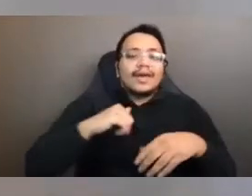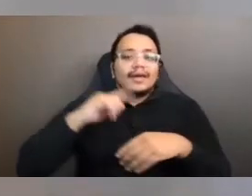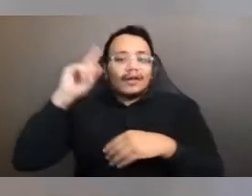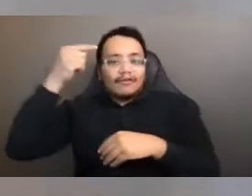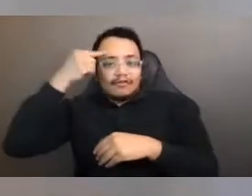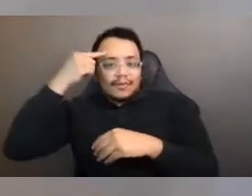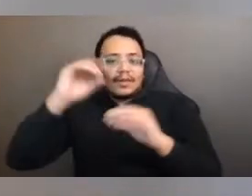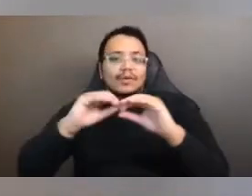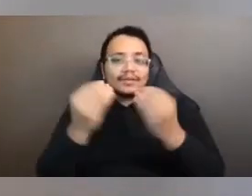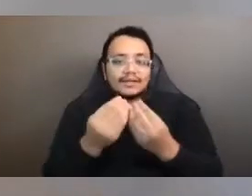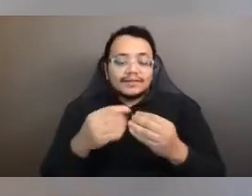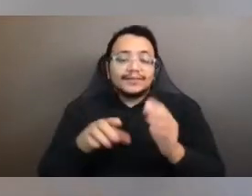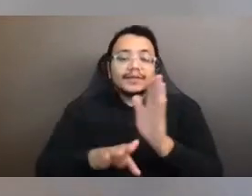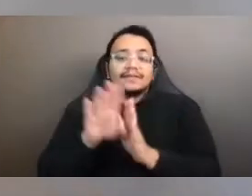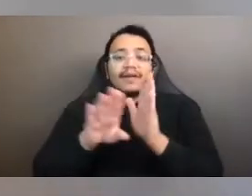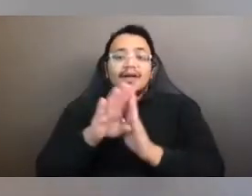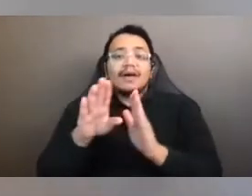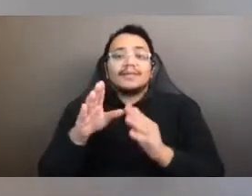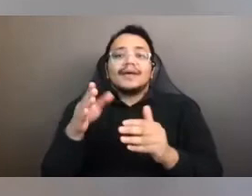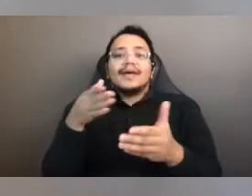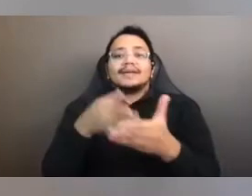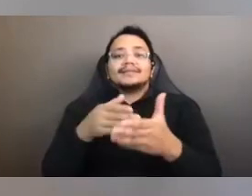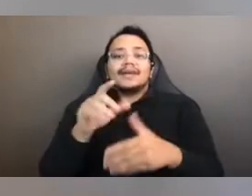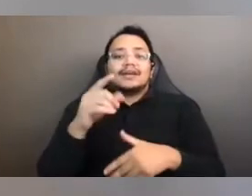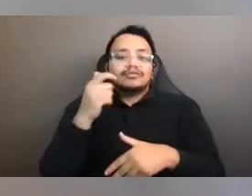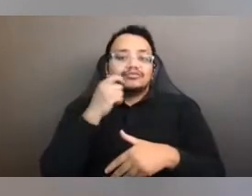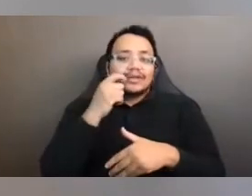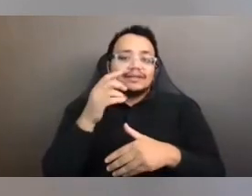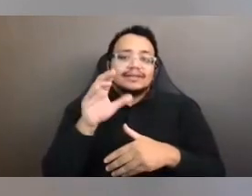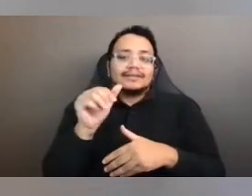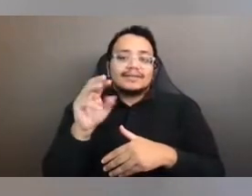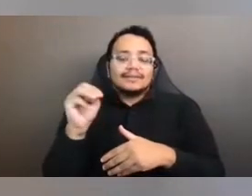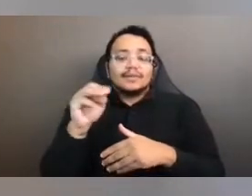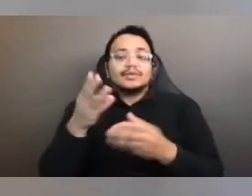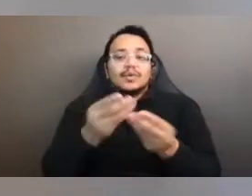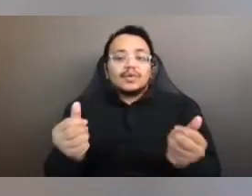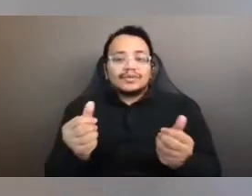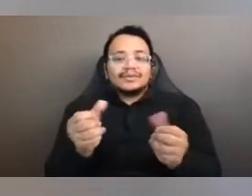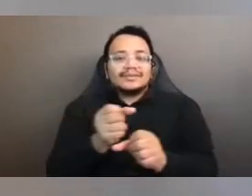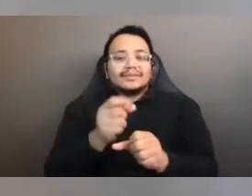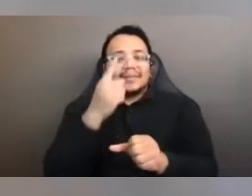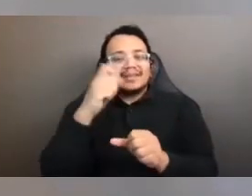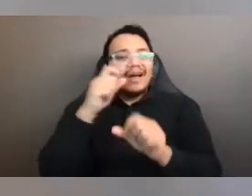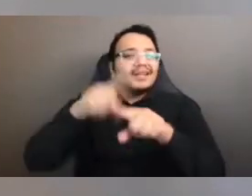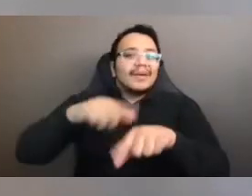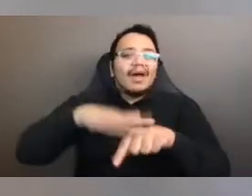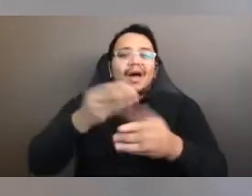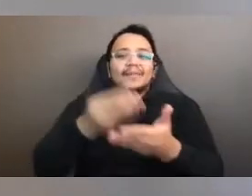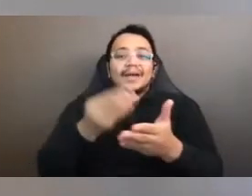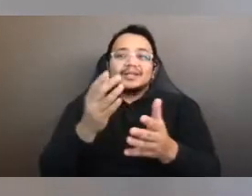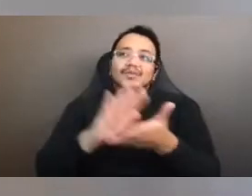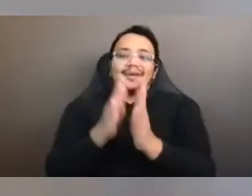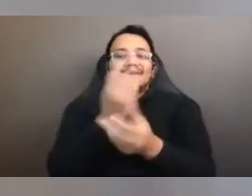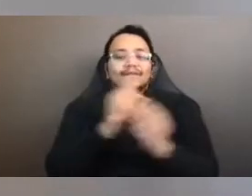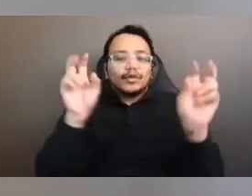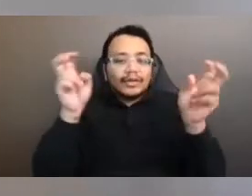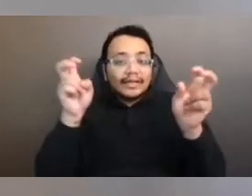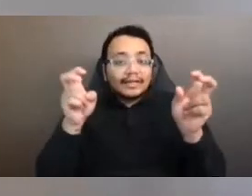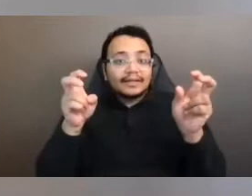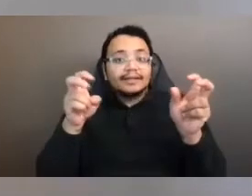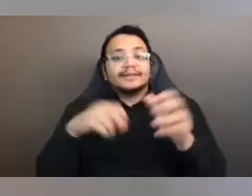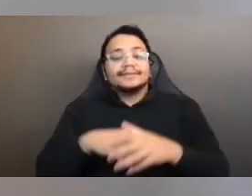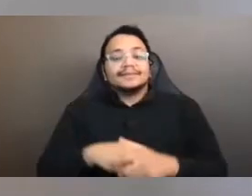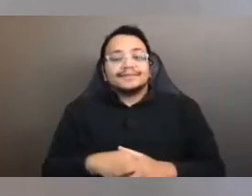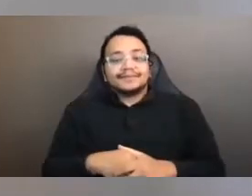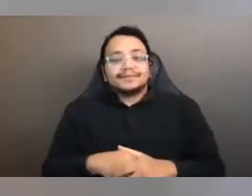just anti-racist solutions so that money doesn't determine freedom. Fewer people are in jails, prisons,